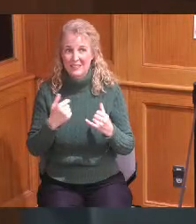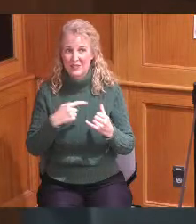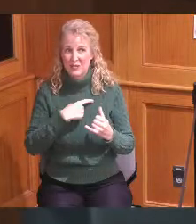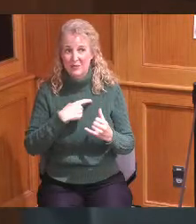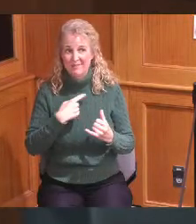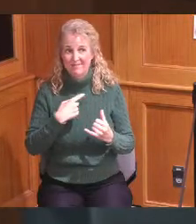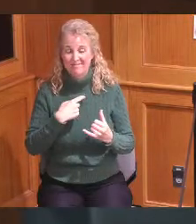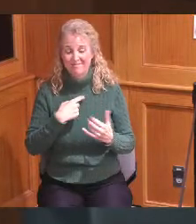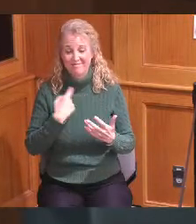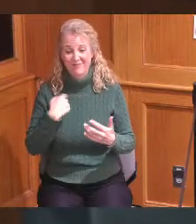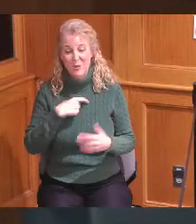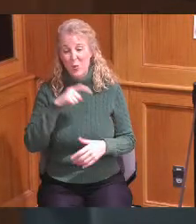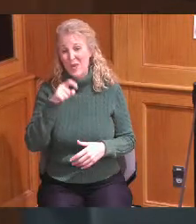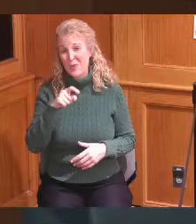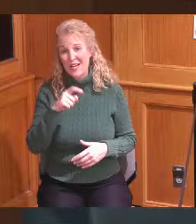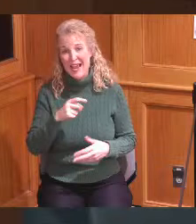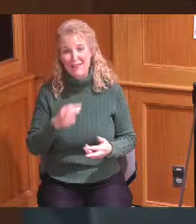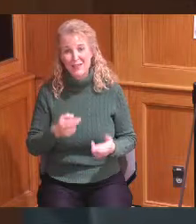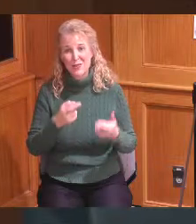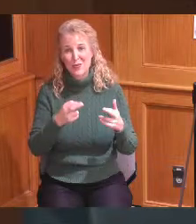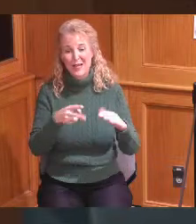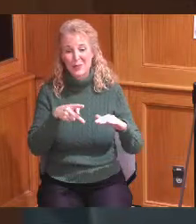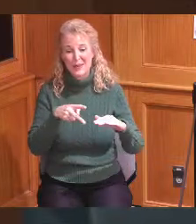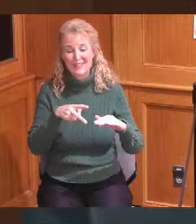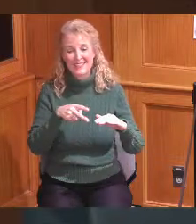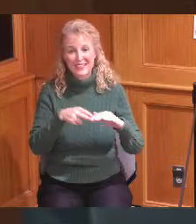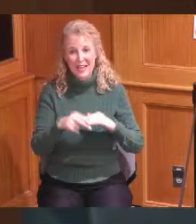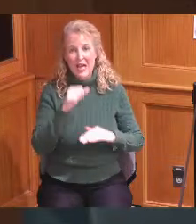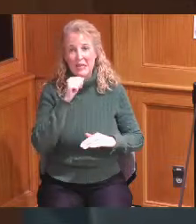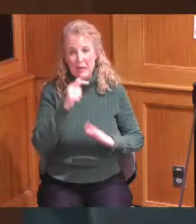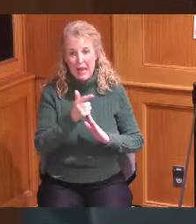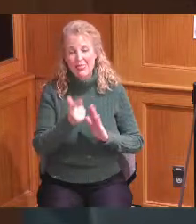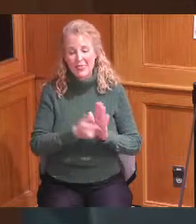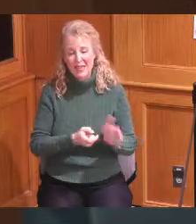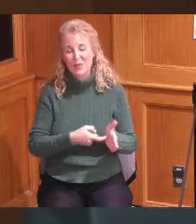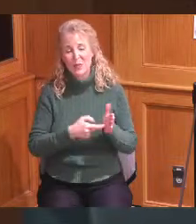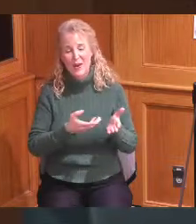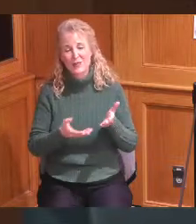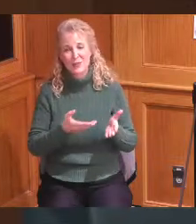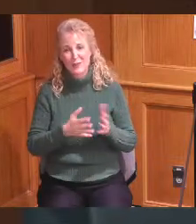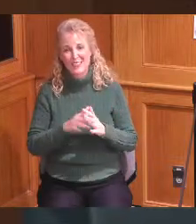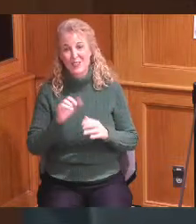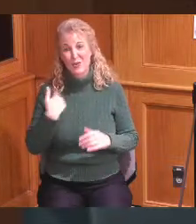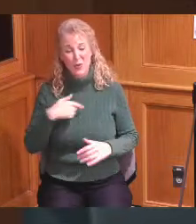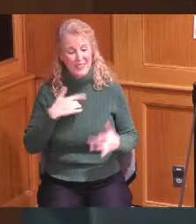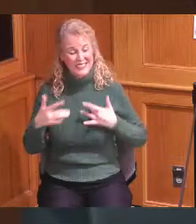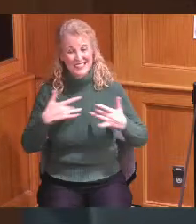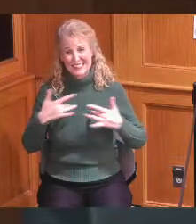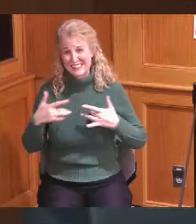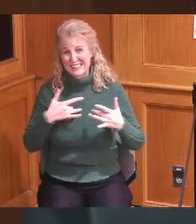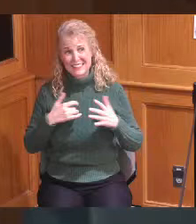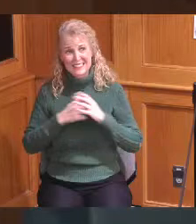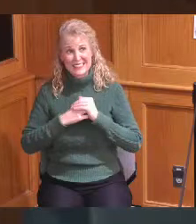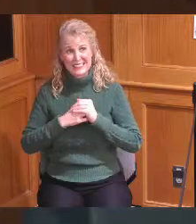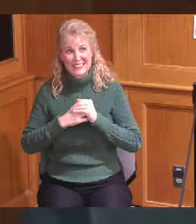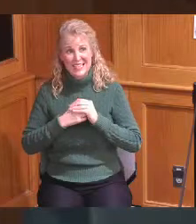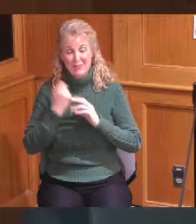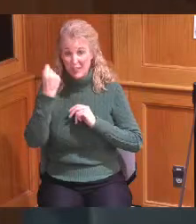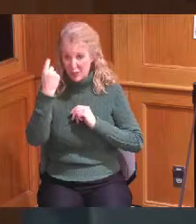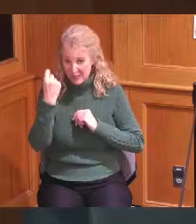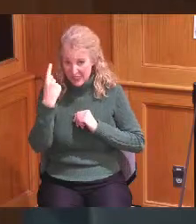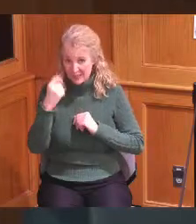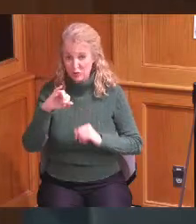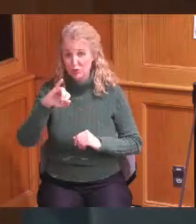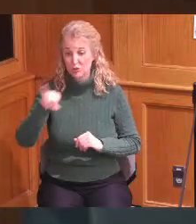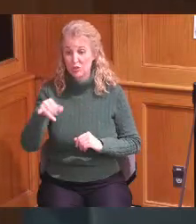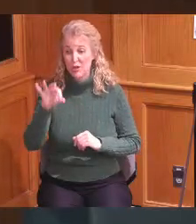to recommend is to cut the non-mandated services. So that's our report. We're proud of what